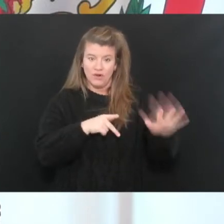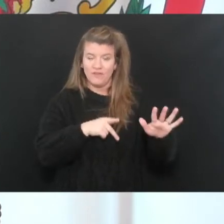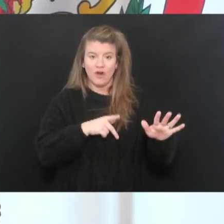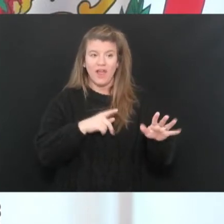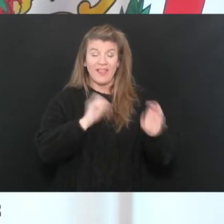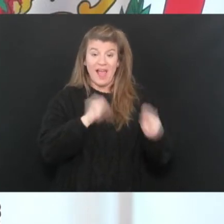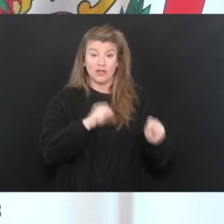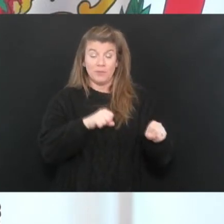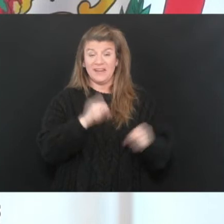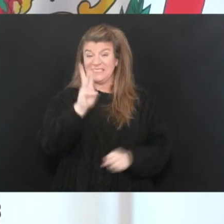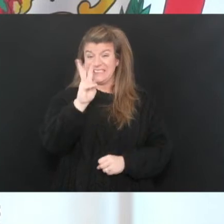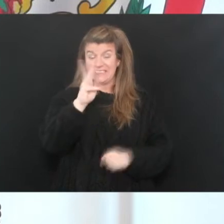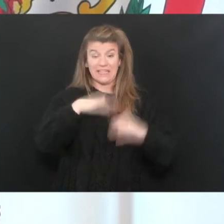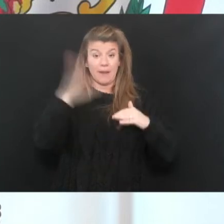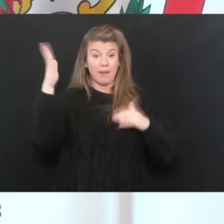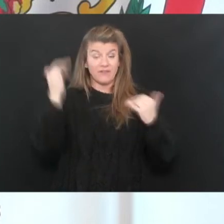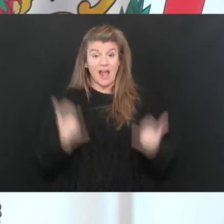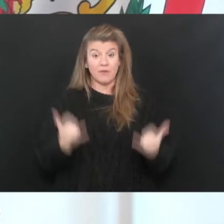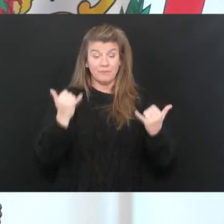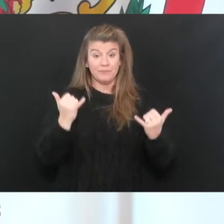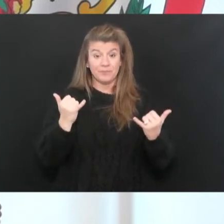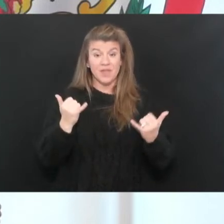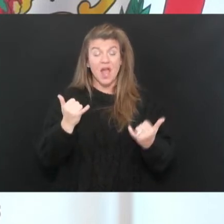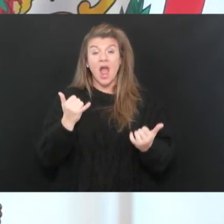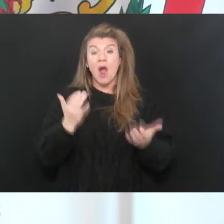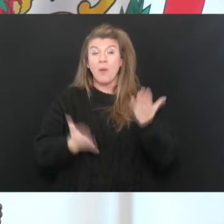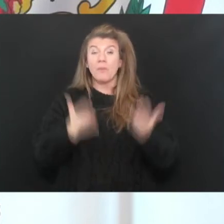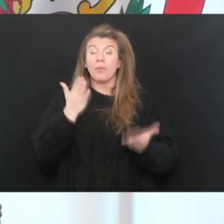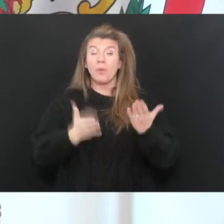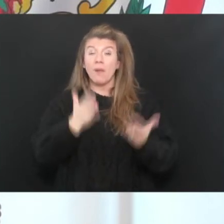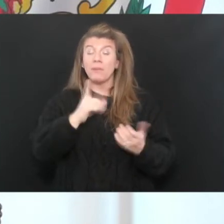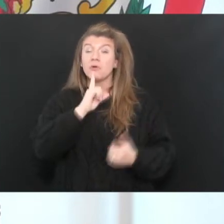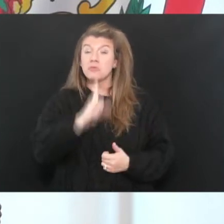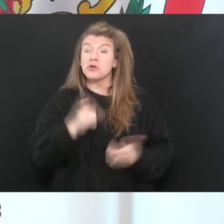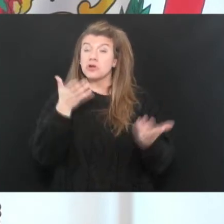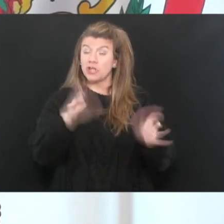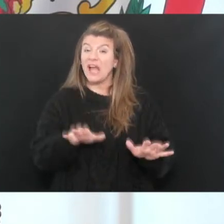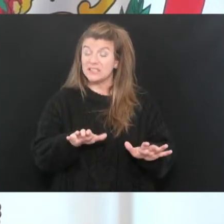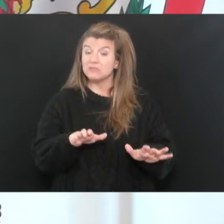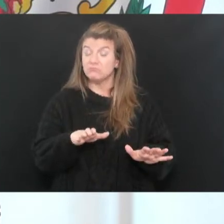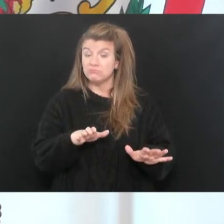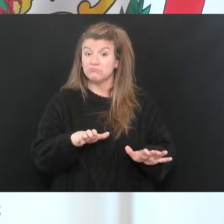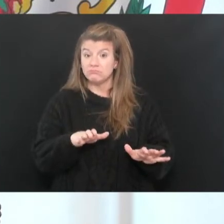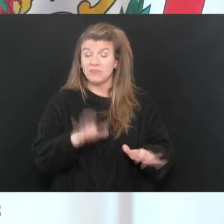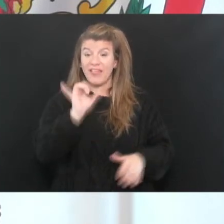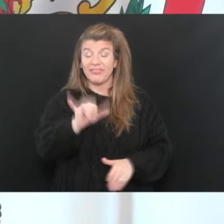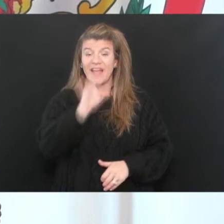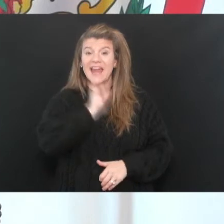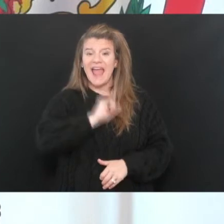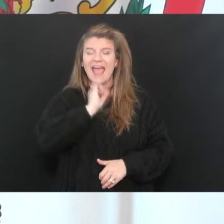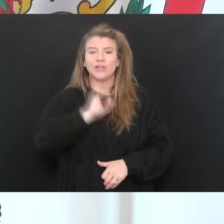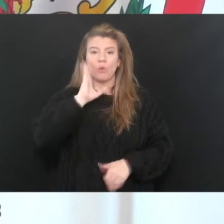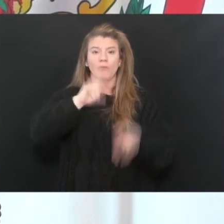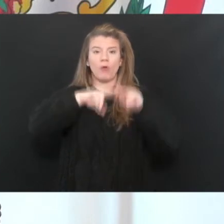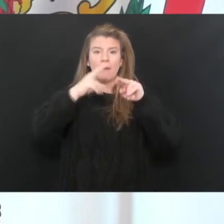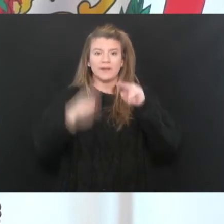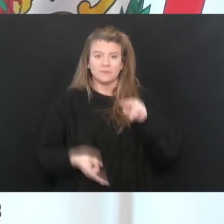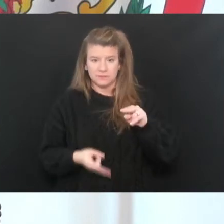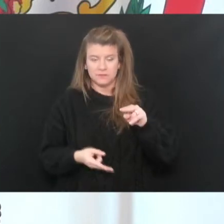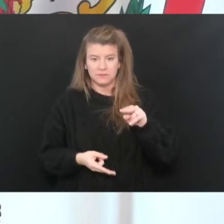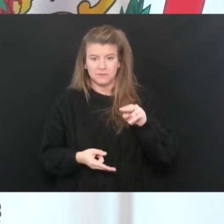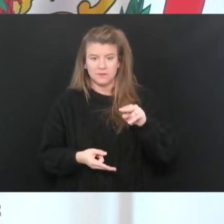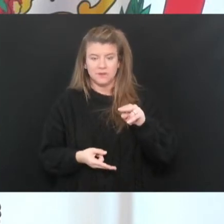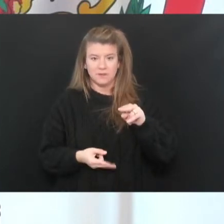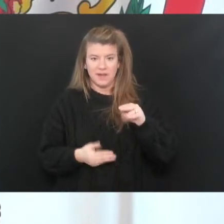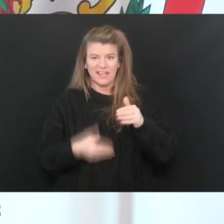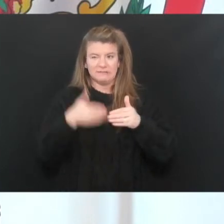eligibility, it's 16 and above now. Probably a really, really good chance that that age is going to be lowered in the